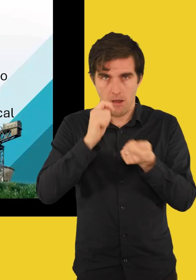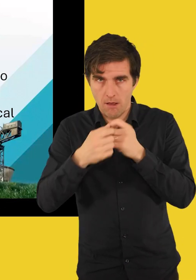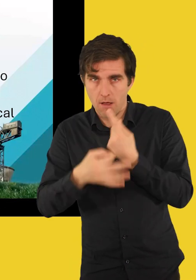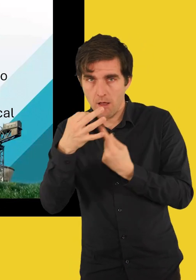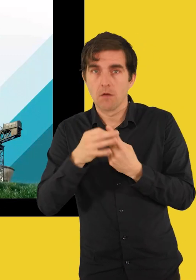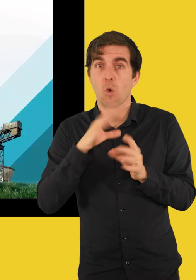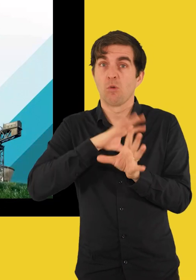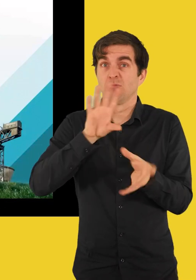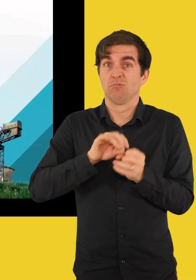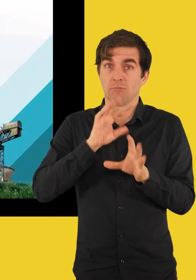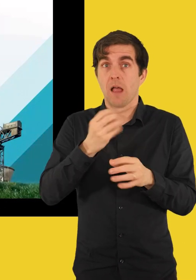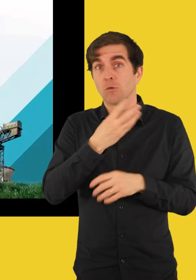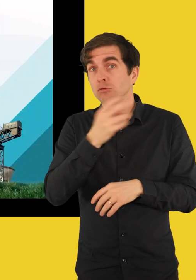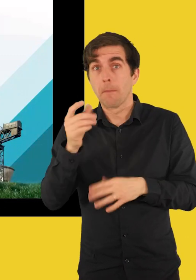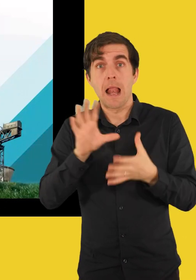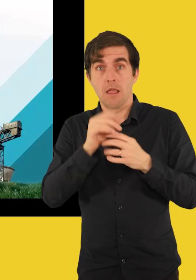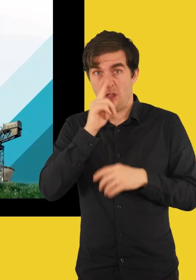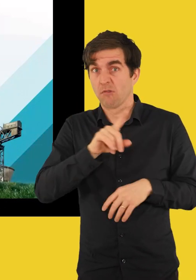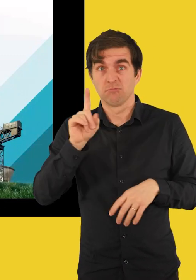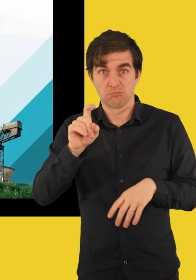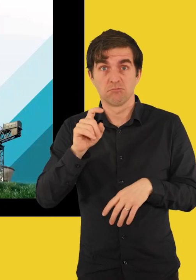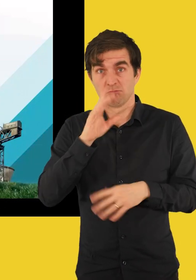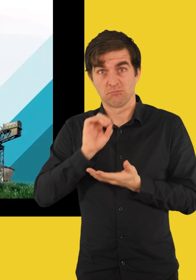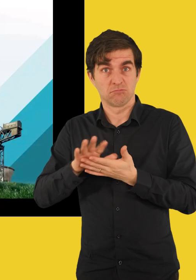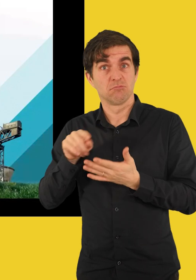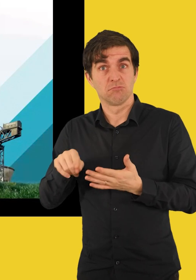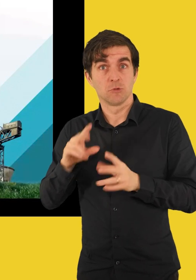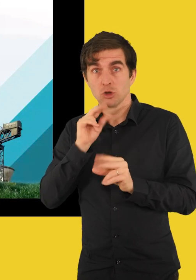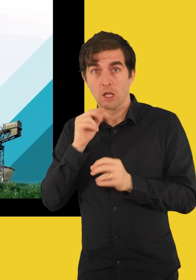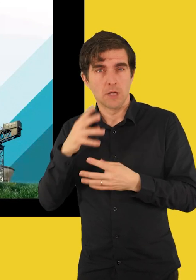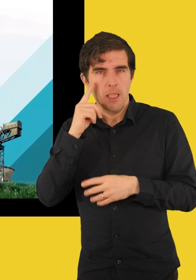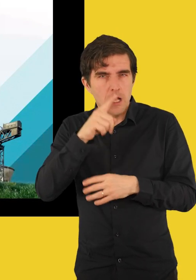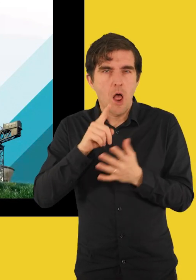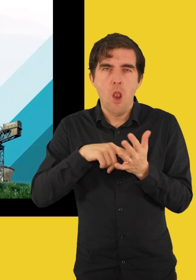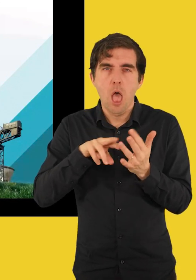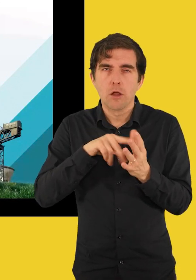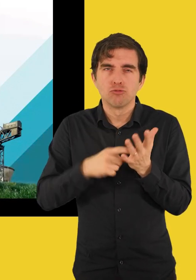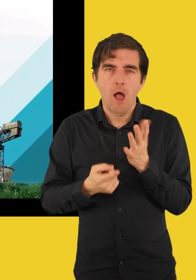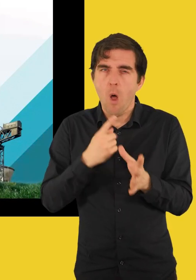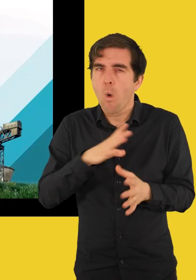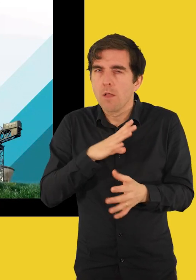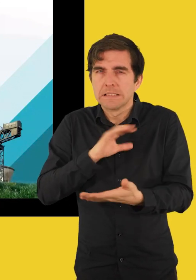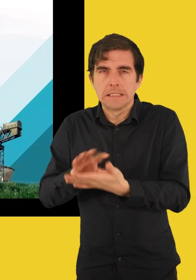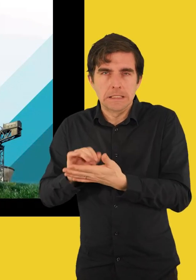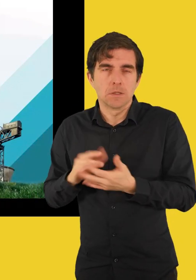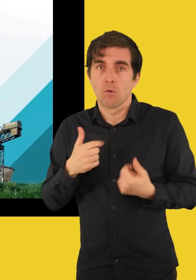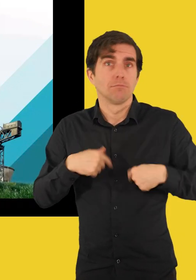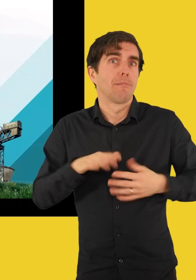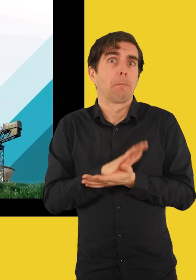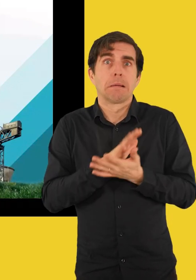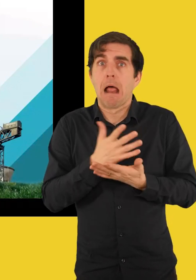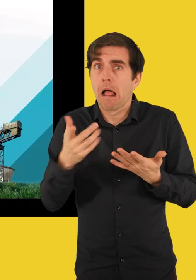had. So just to sum up, there's some links here which we can post in the chat. I think Leonora's done some of that already, and certainly we're happy to